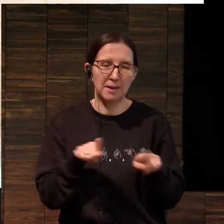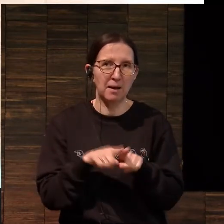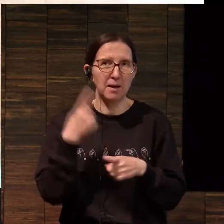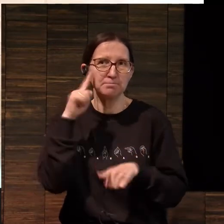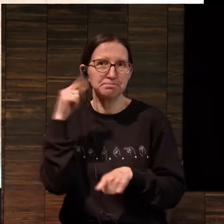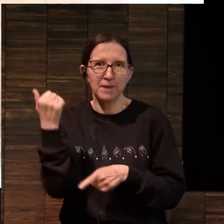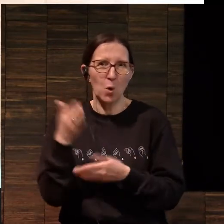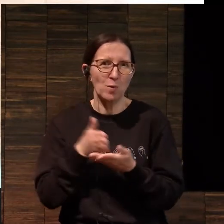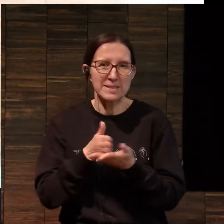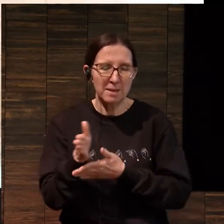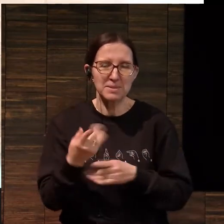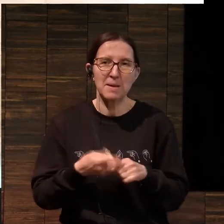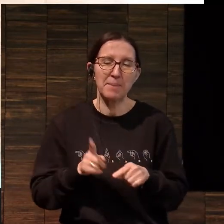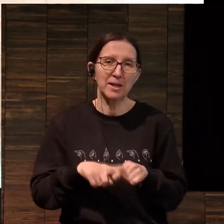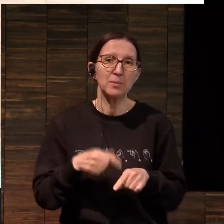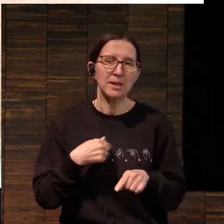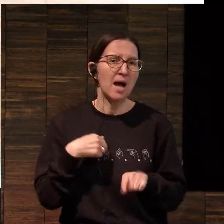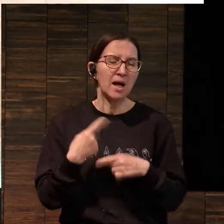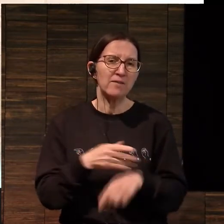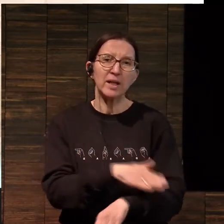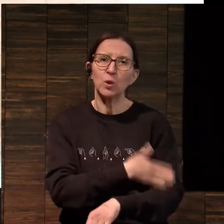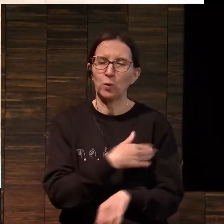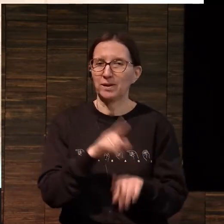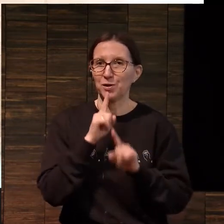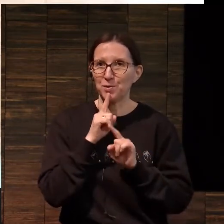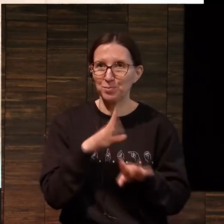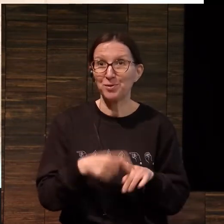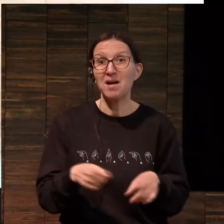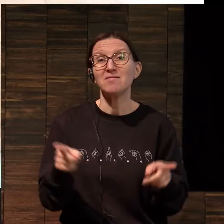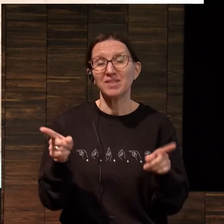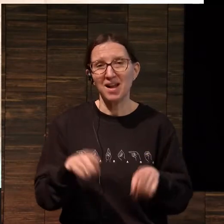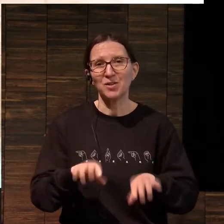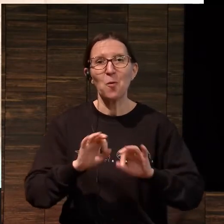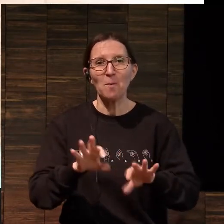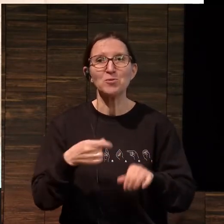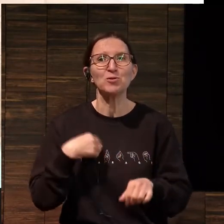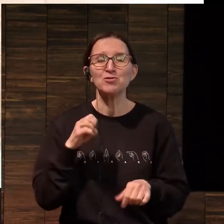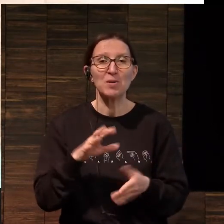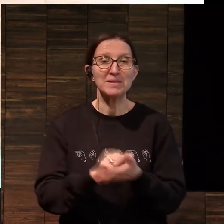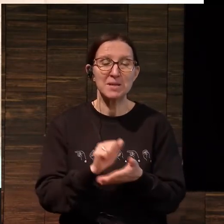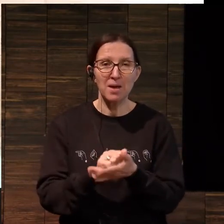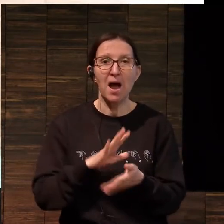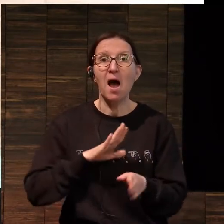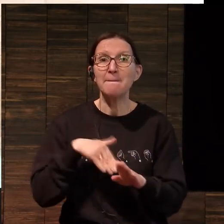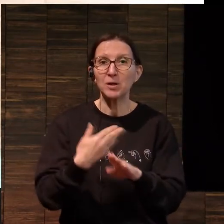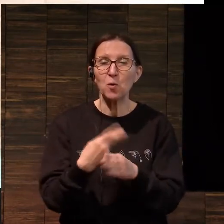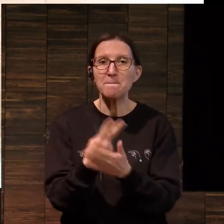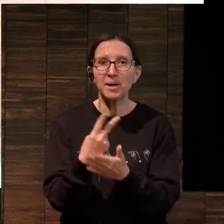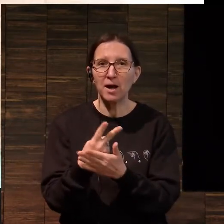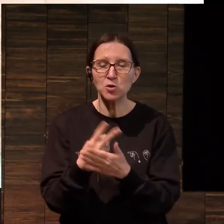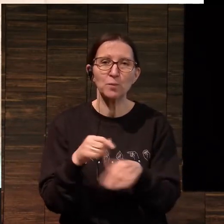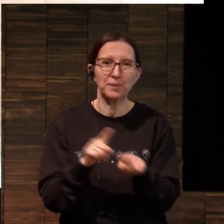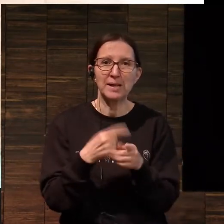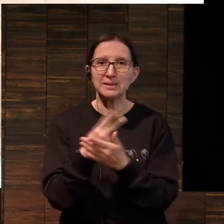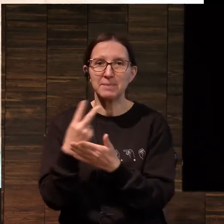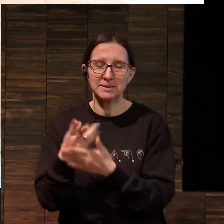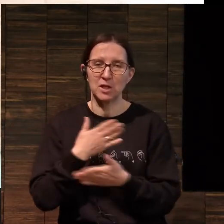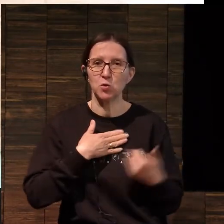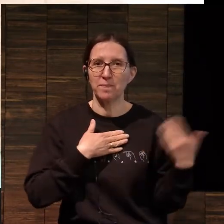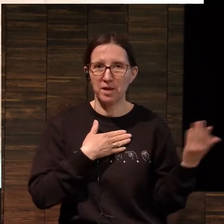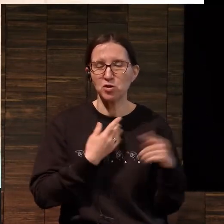a demo, and then I can answer any questions that you guys will have at the end. So the theme for this